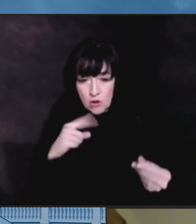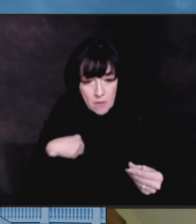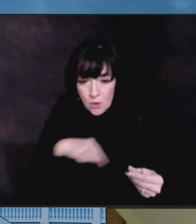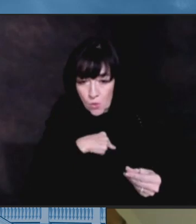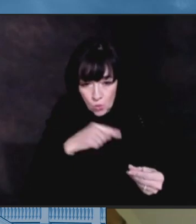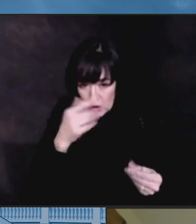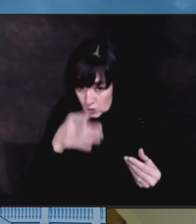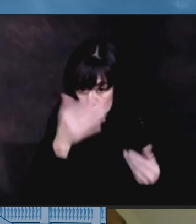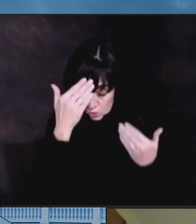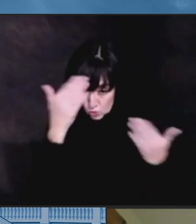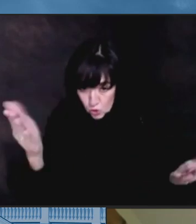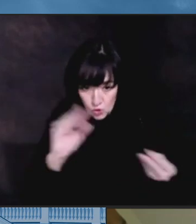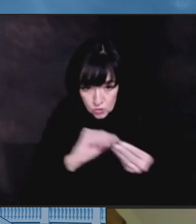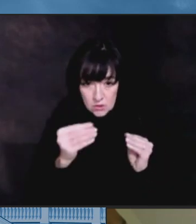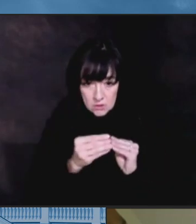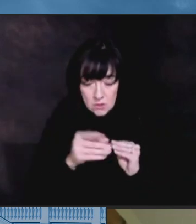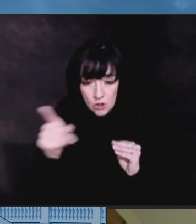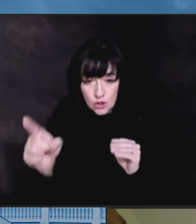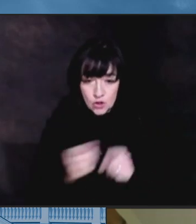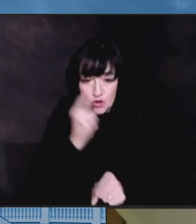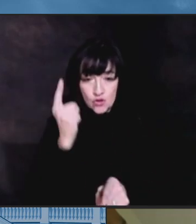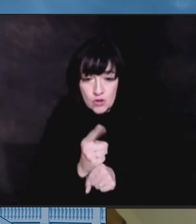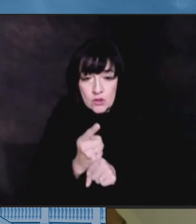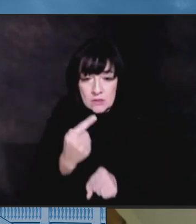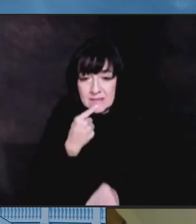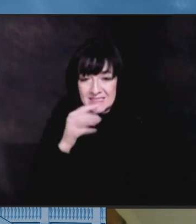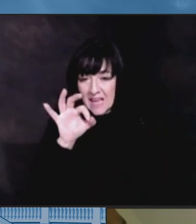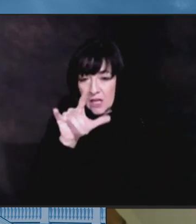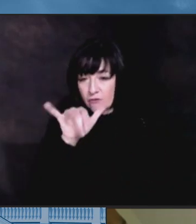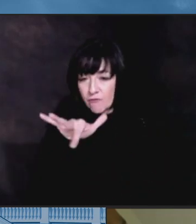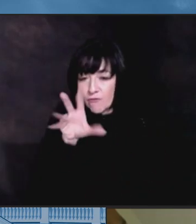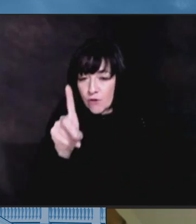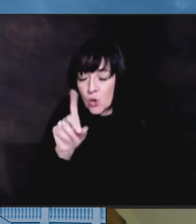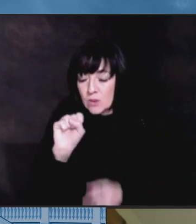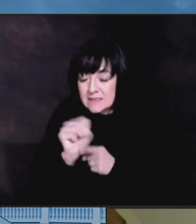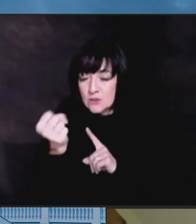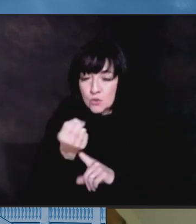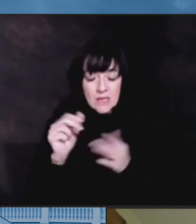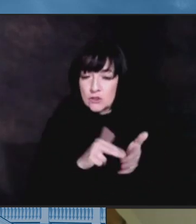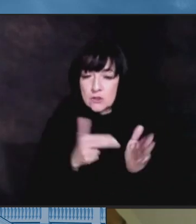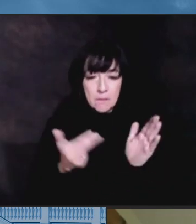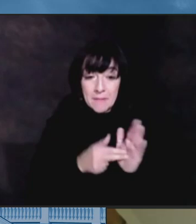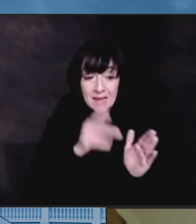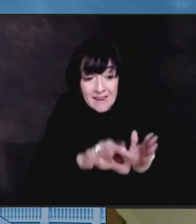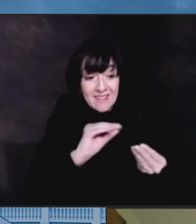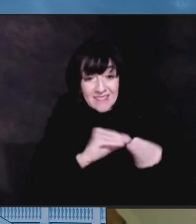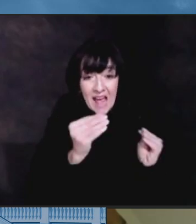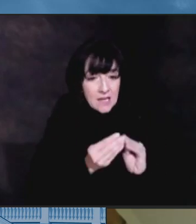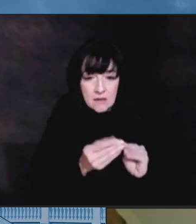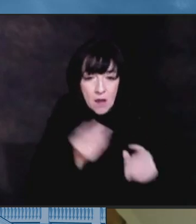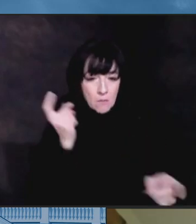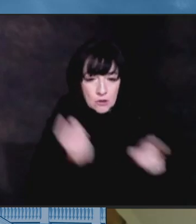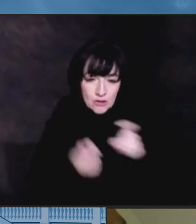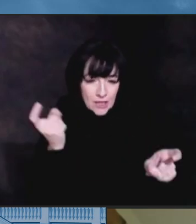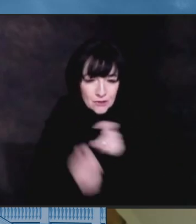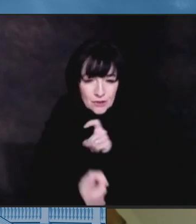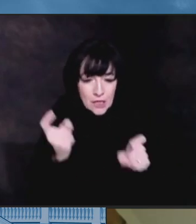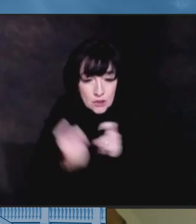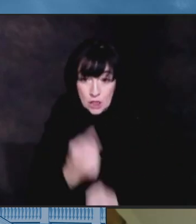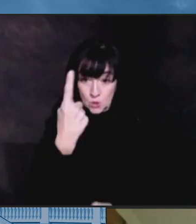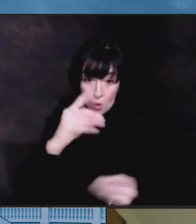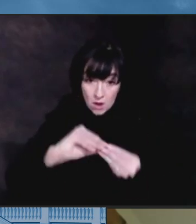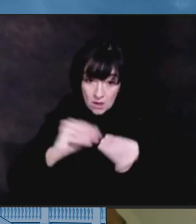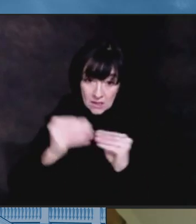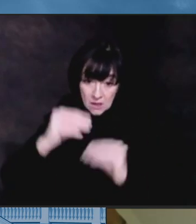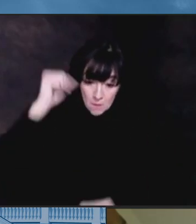point. Well, you were exactly right when you said it's a fluid situation, and the number really changes from day to day, depending on